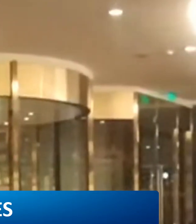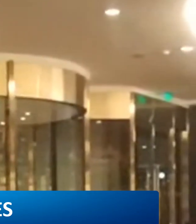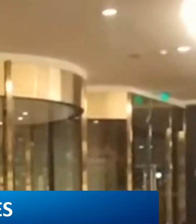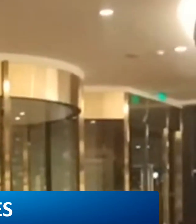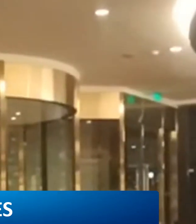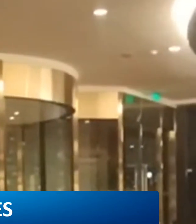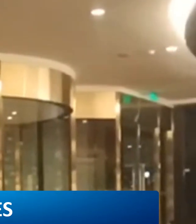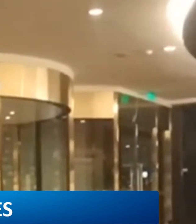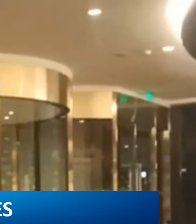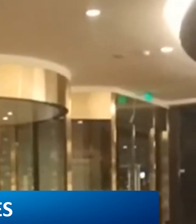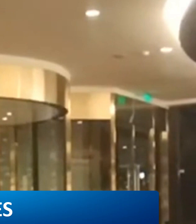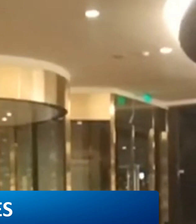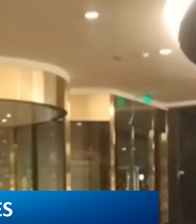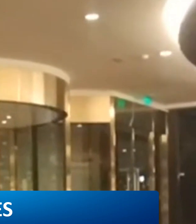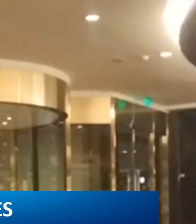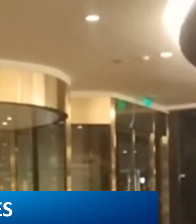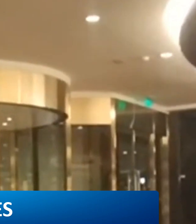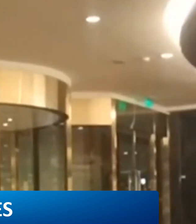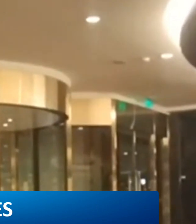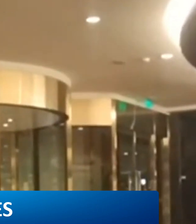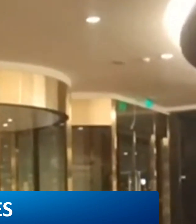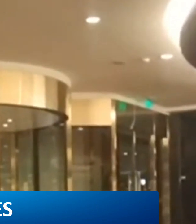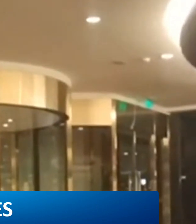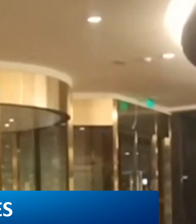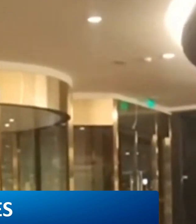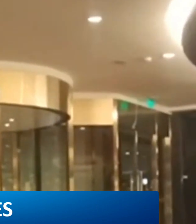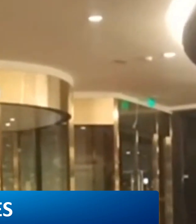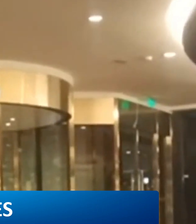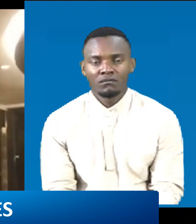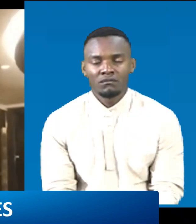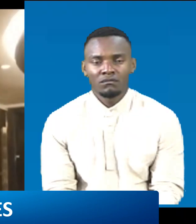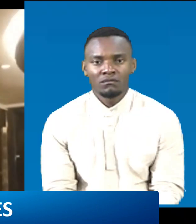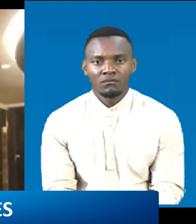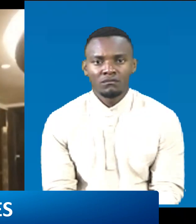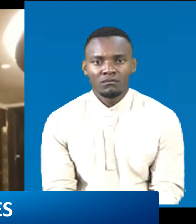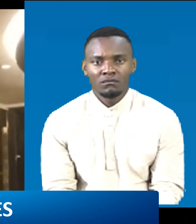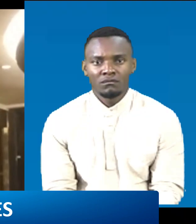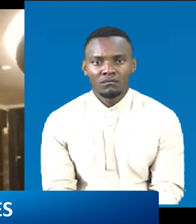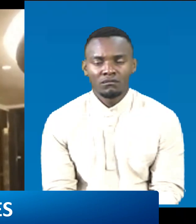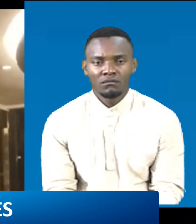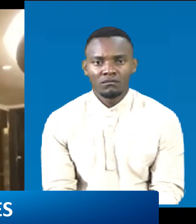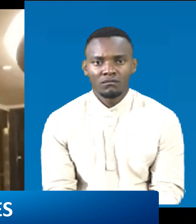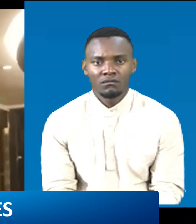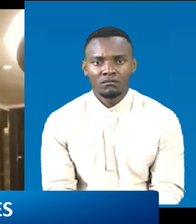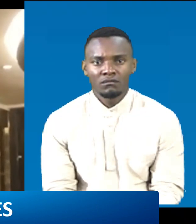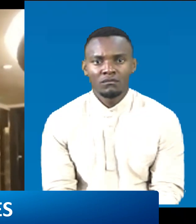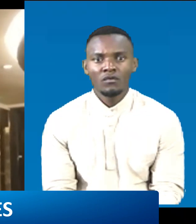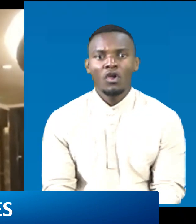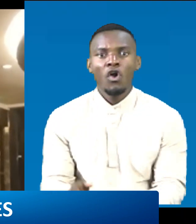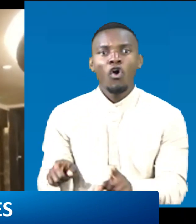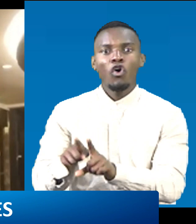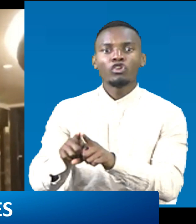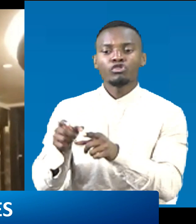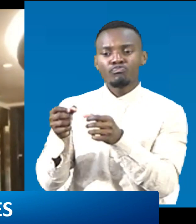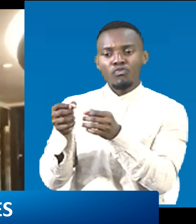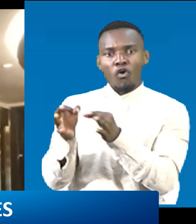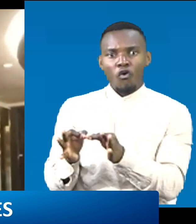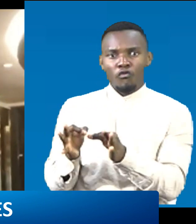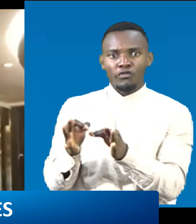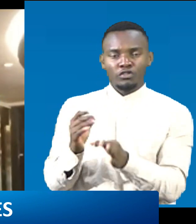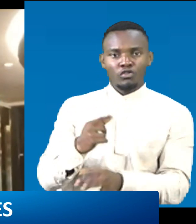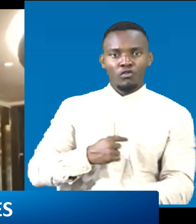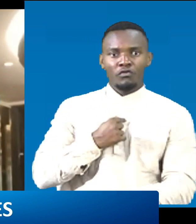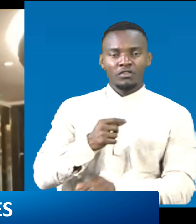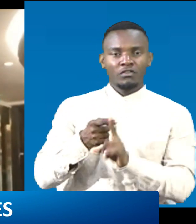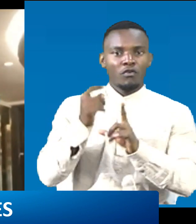Countries that have been invited to the Belt and Road Initiative, and an official visit by President William Ruto to